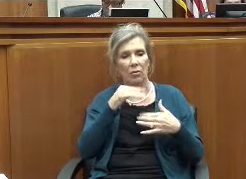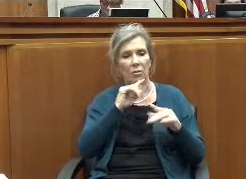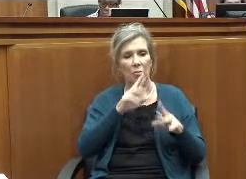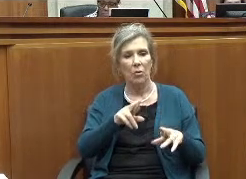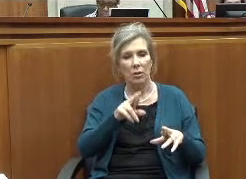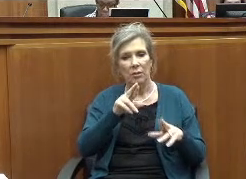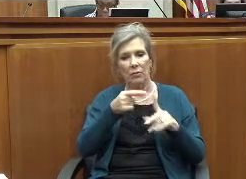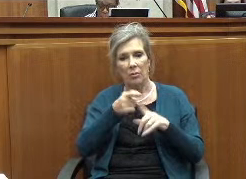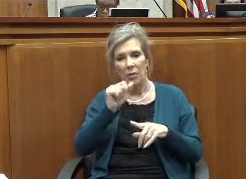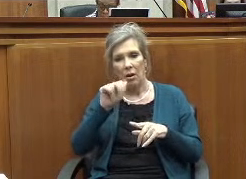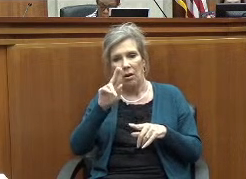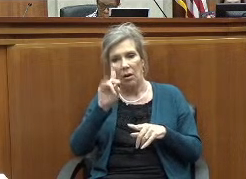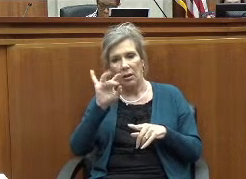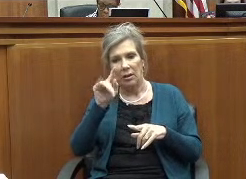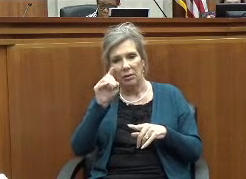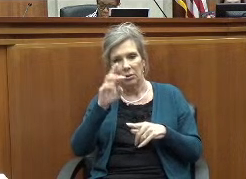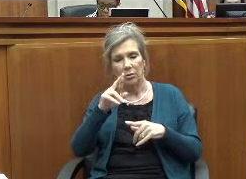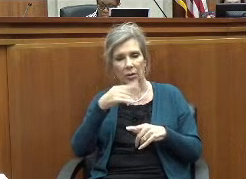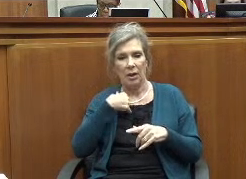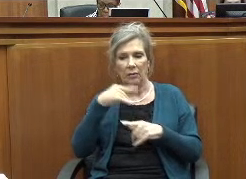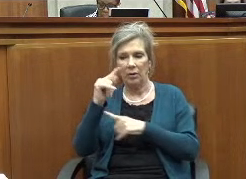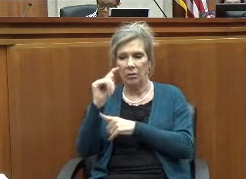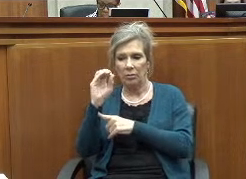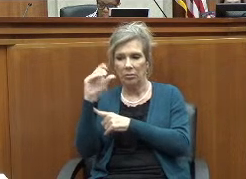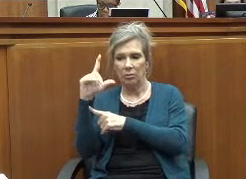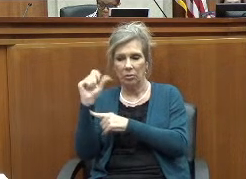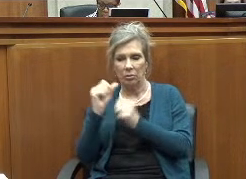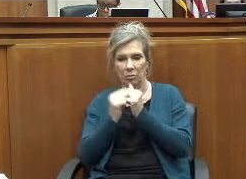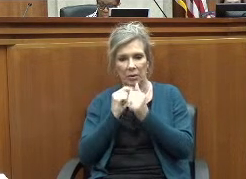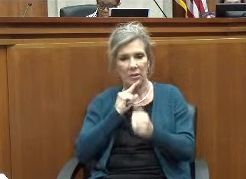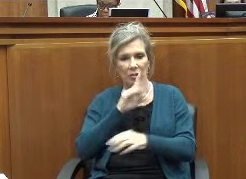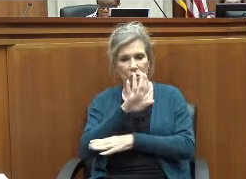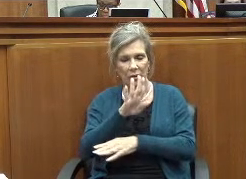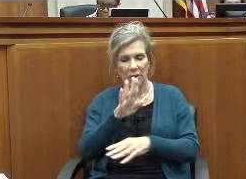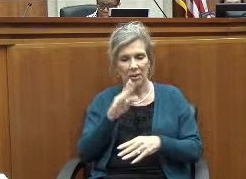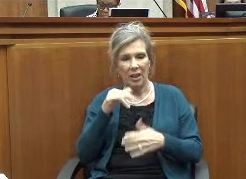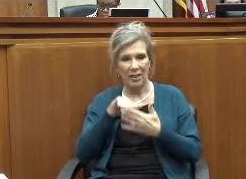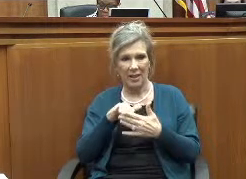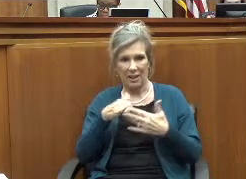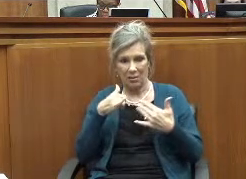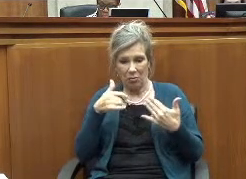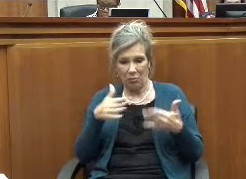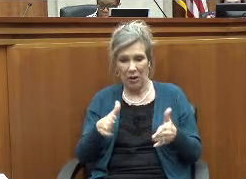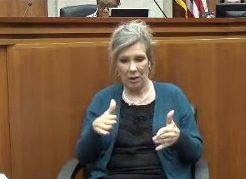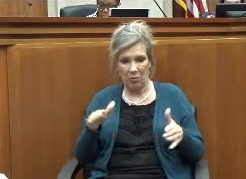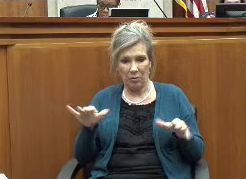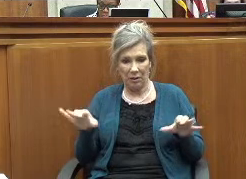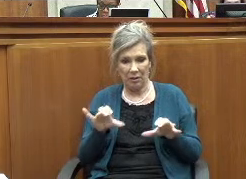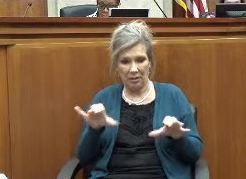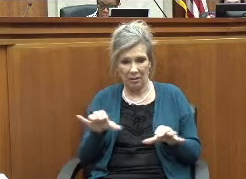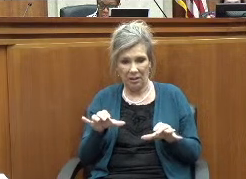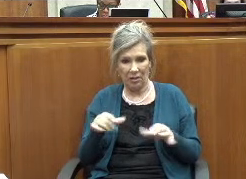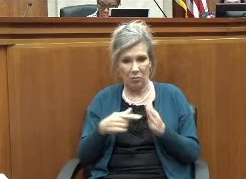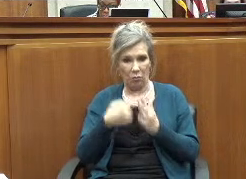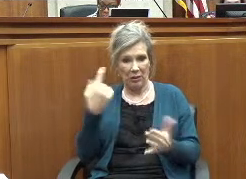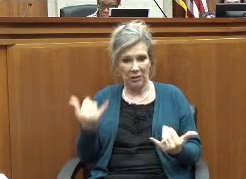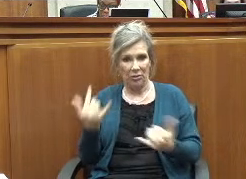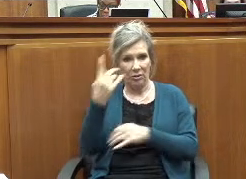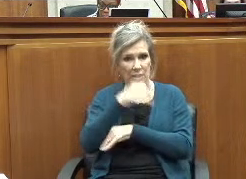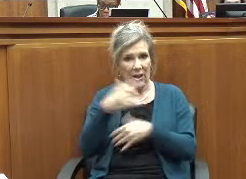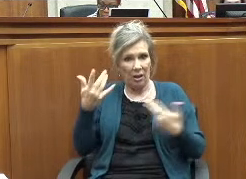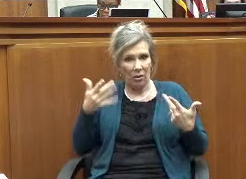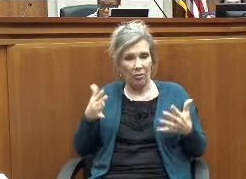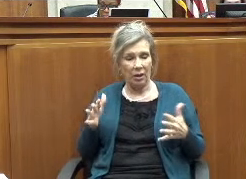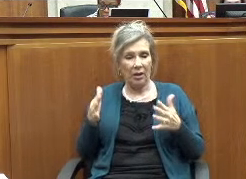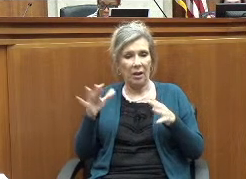the assurances. That's an existing way that we've already exercised once today to be able to act on these